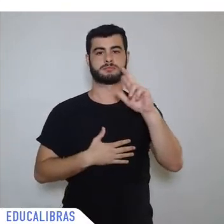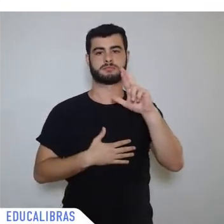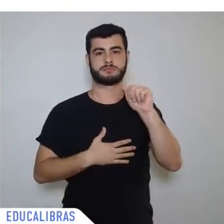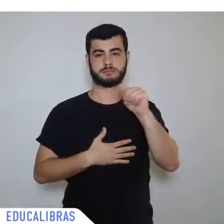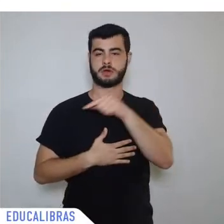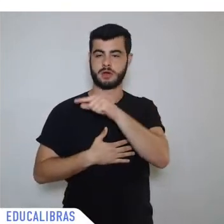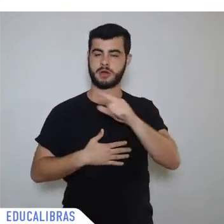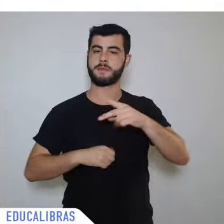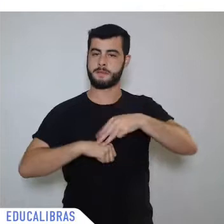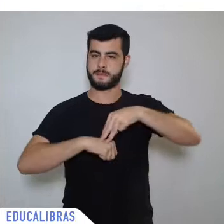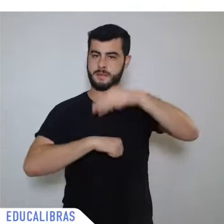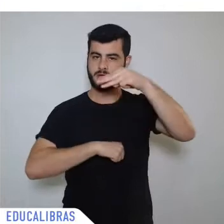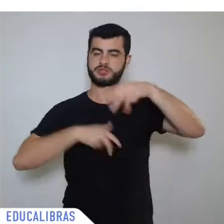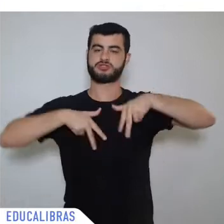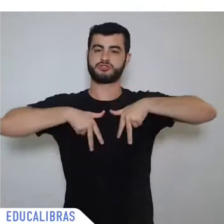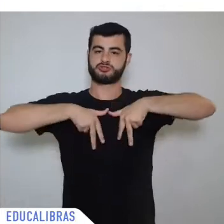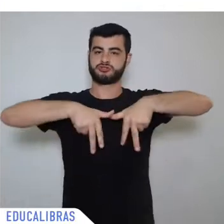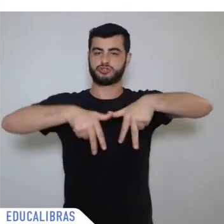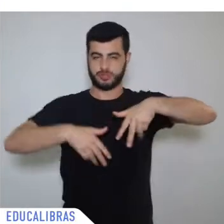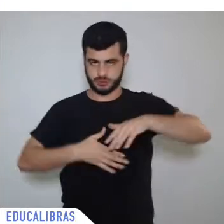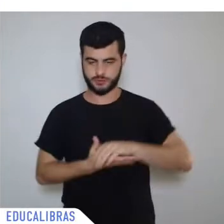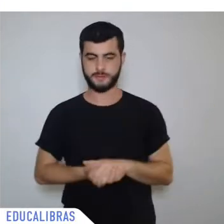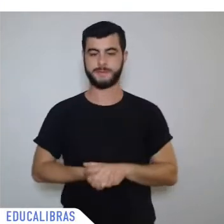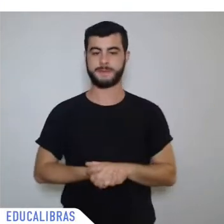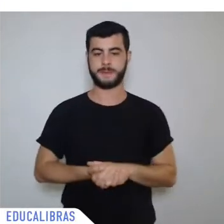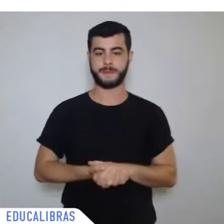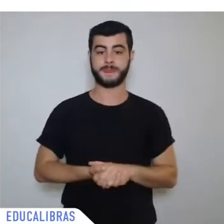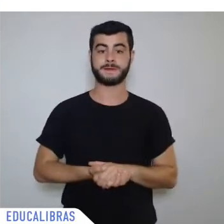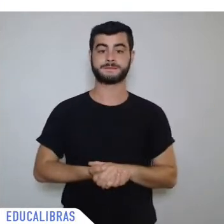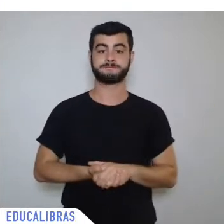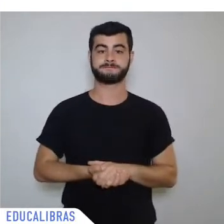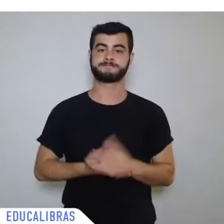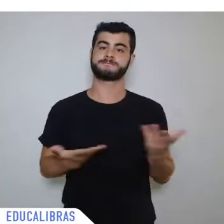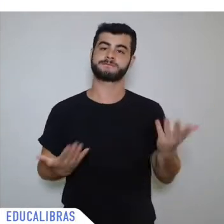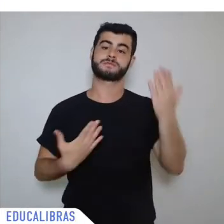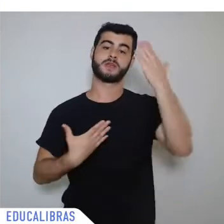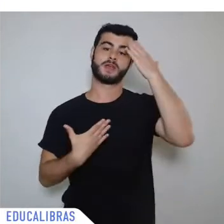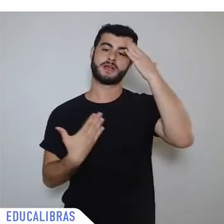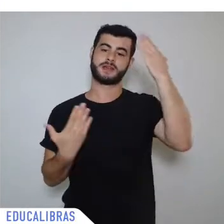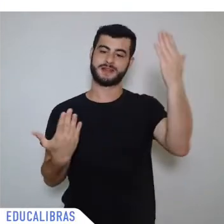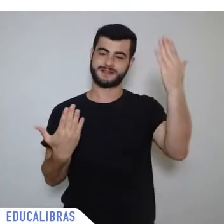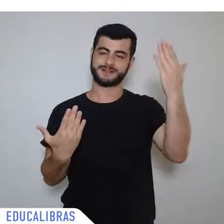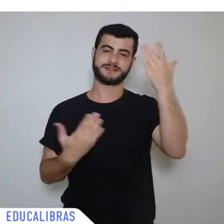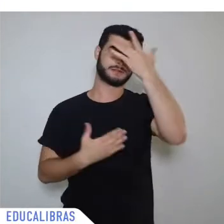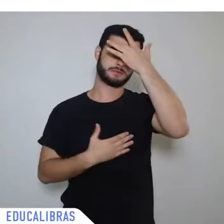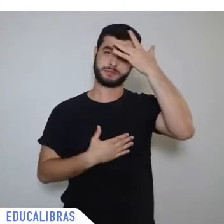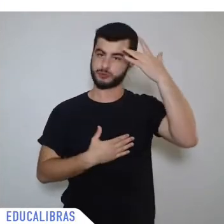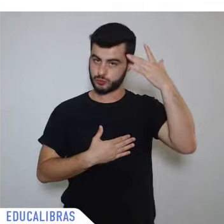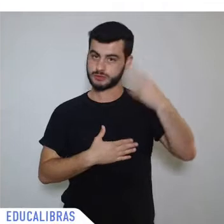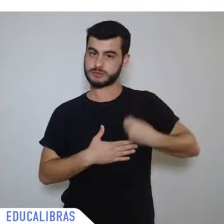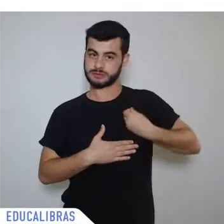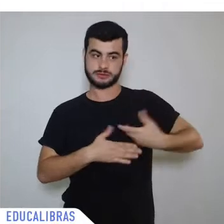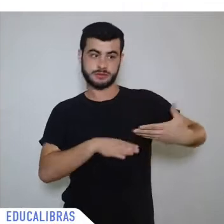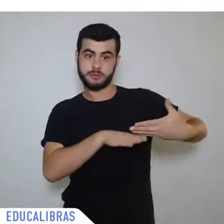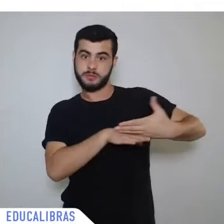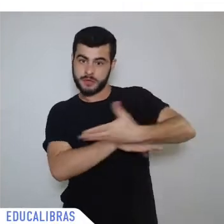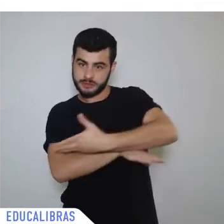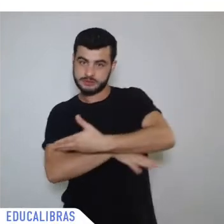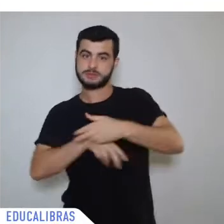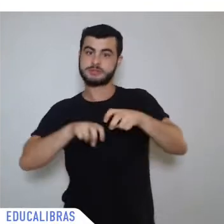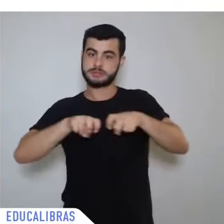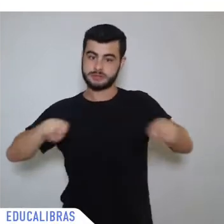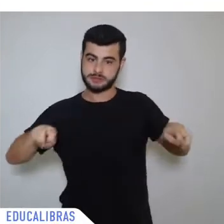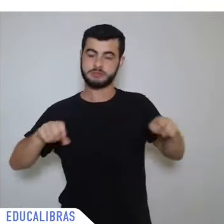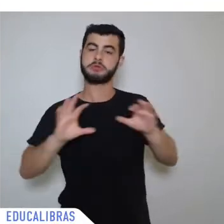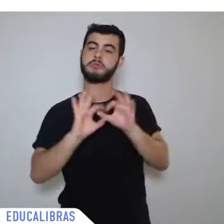Brazil, moderated by Barbara Pais, master in gender and development at the University of Sussex and co-founder of the Minas Program. I'd like to